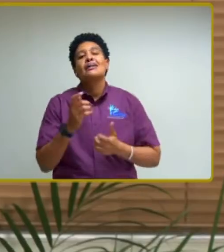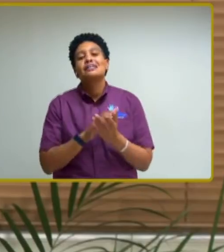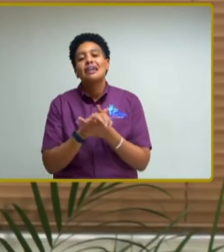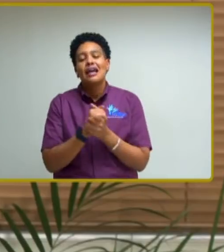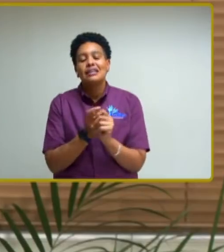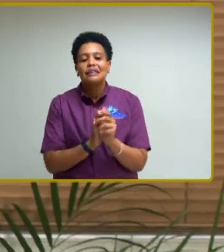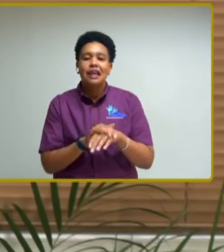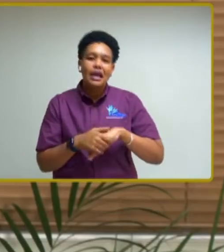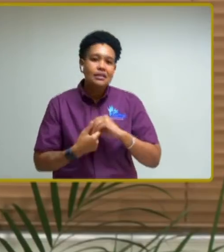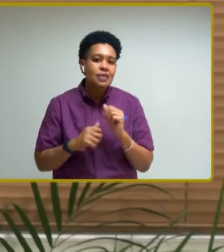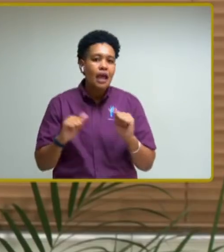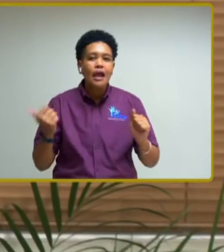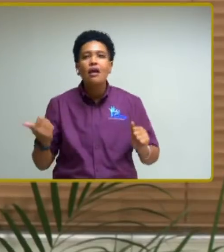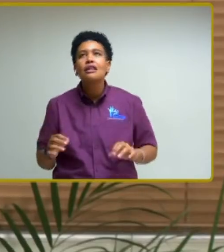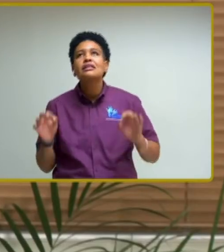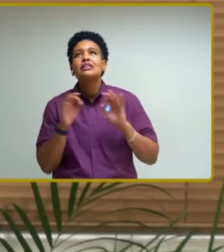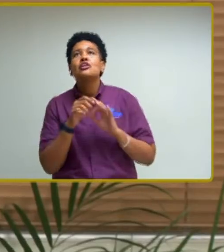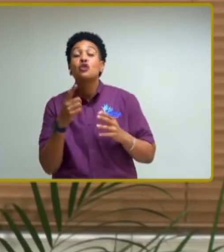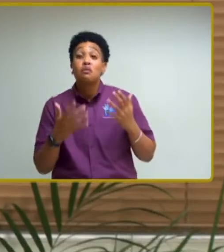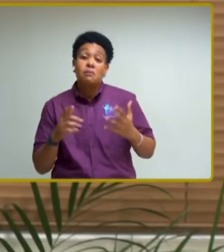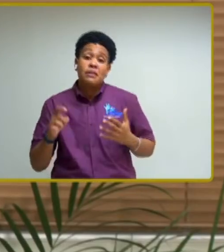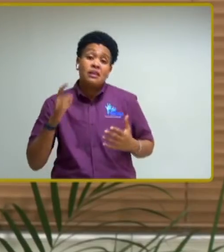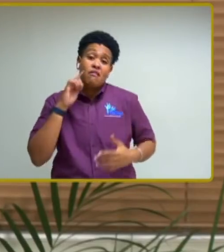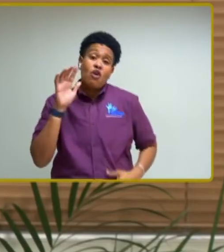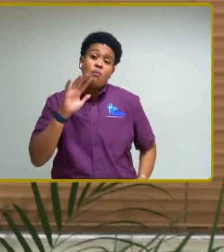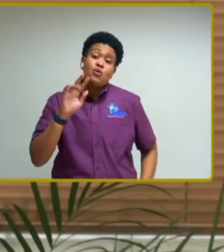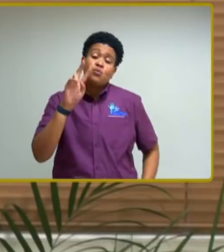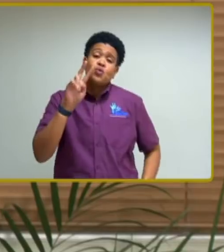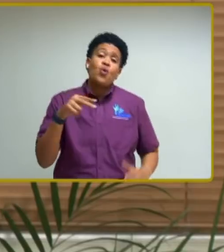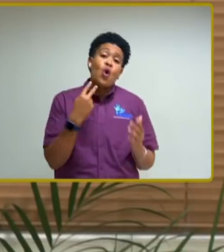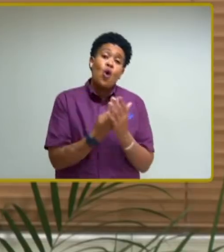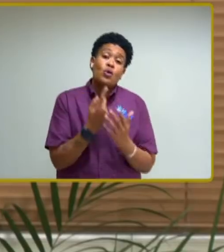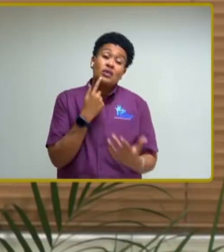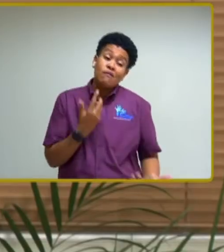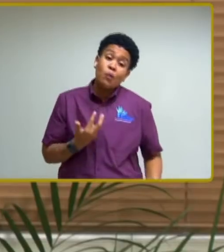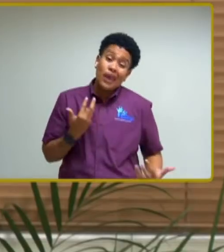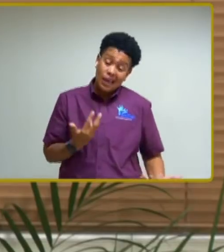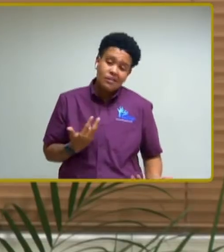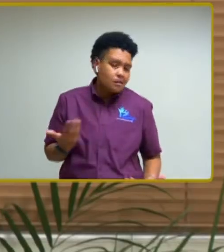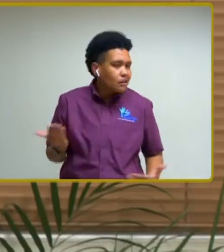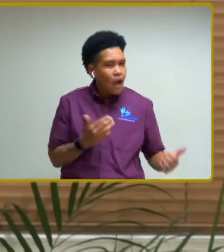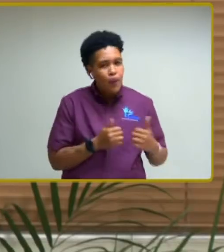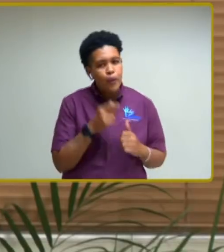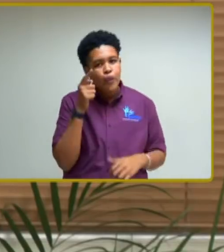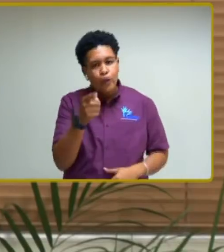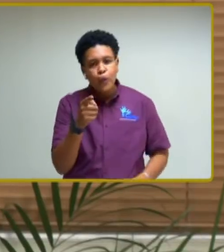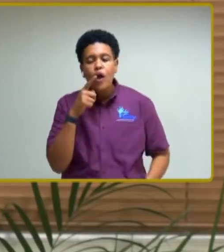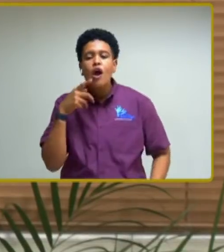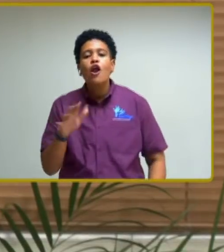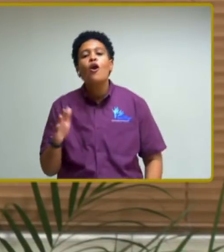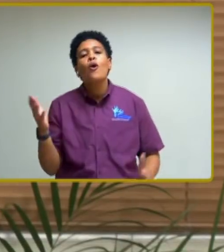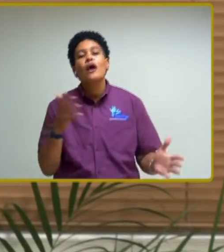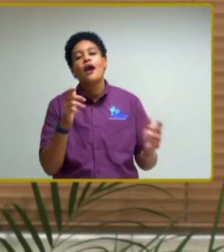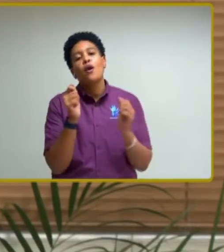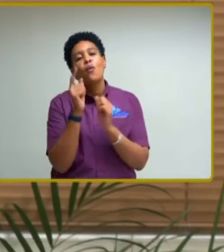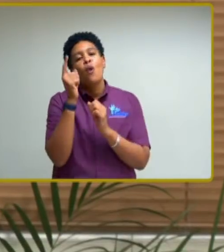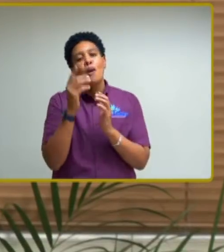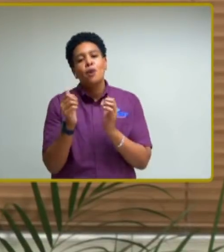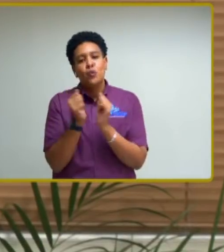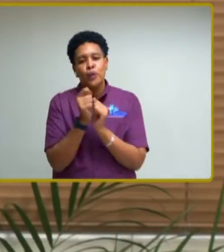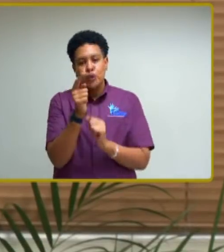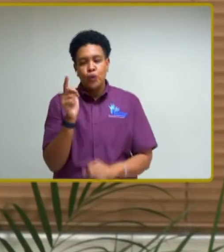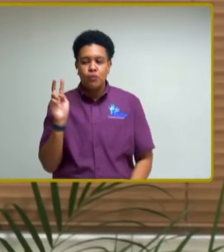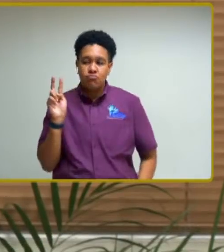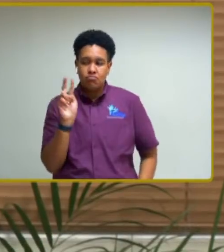sanitizer, any other essential that you may need for approximately 2 hours of wait, and you're allowed to come with your caregiver or one